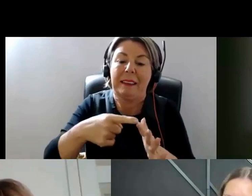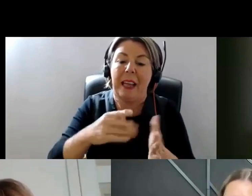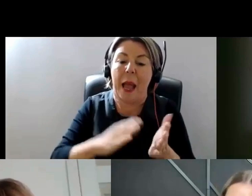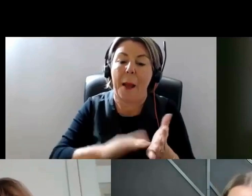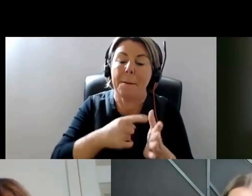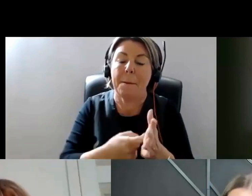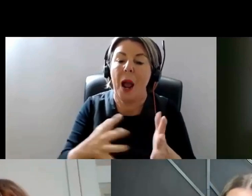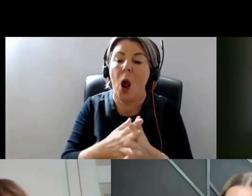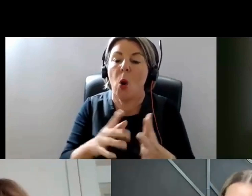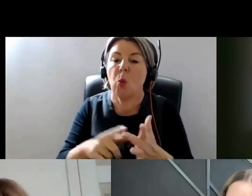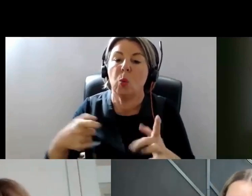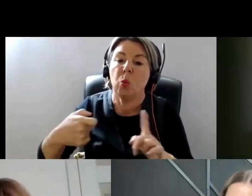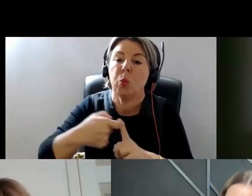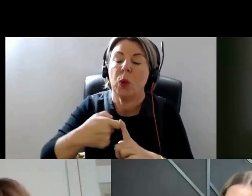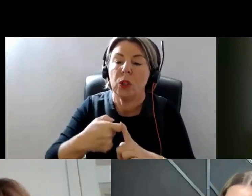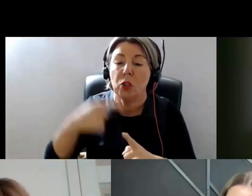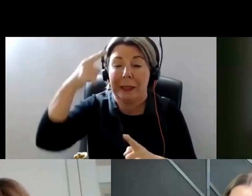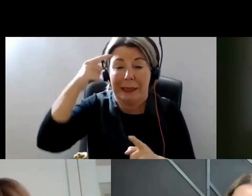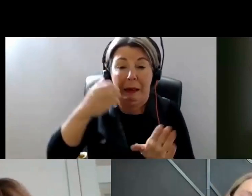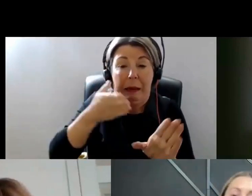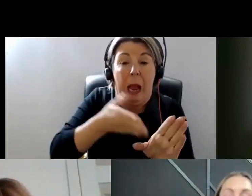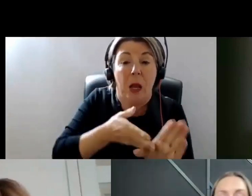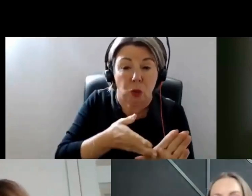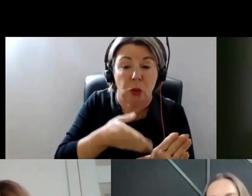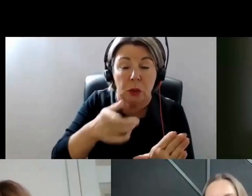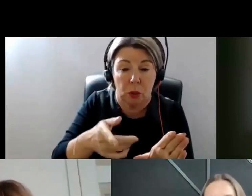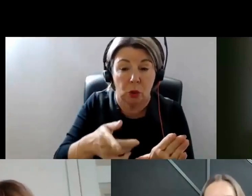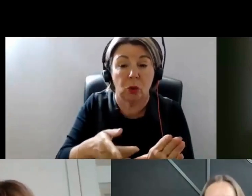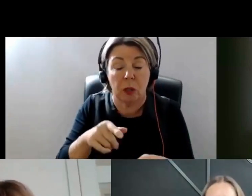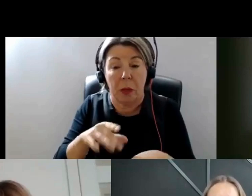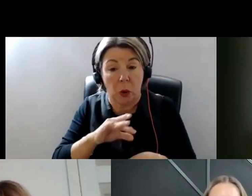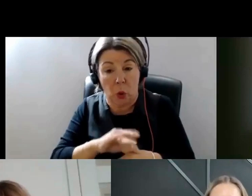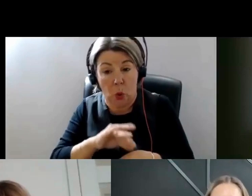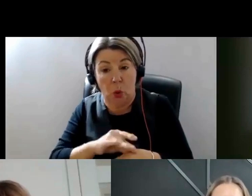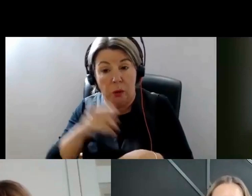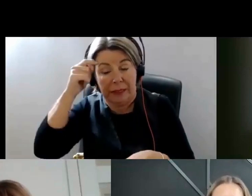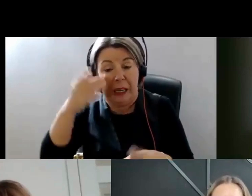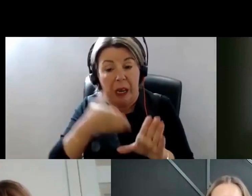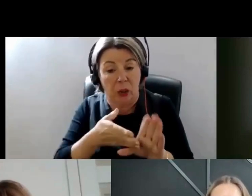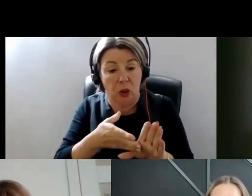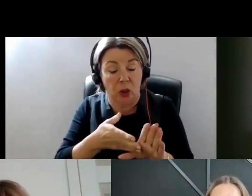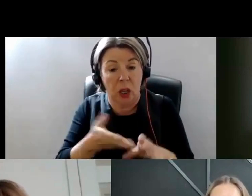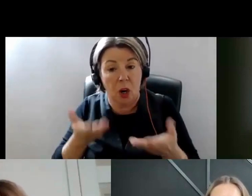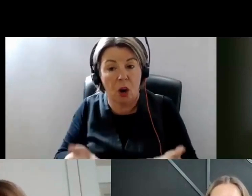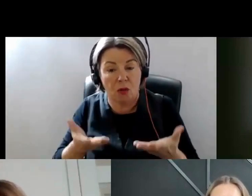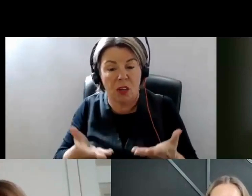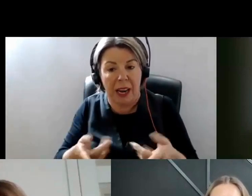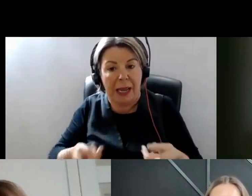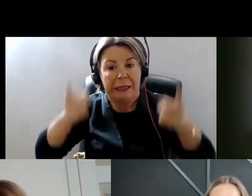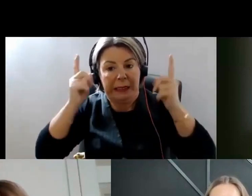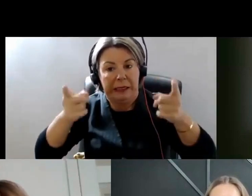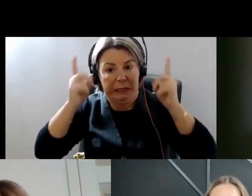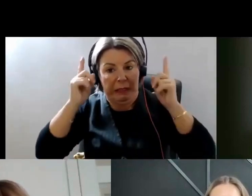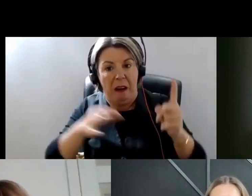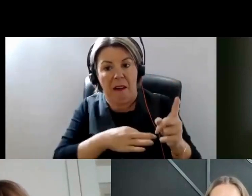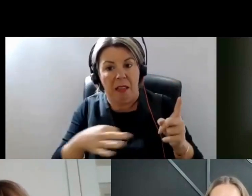academic psychiatrist specialising in reproductive psychiatry. She's currently Senior Clinical Research Fellow